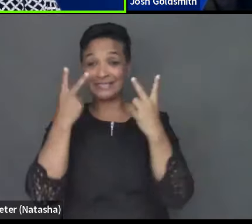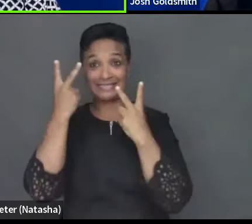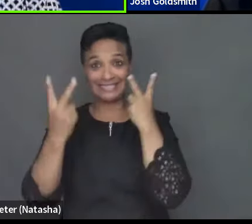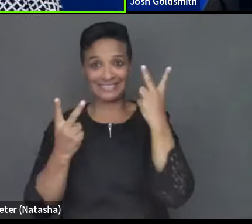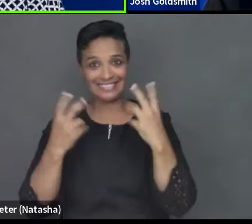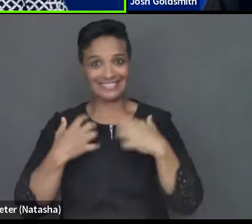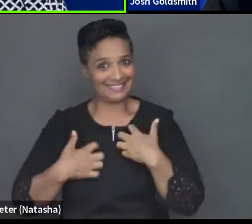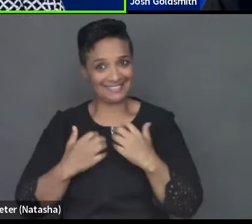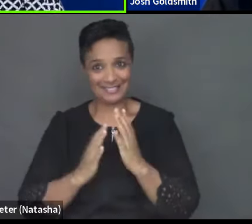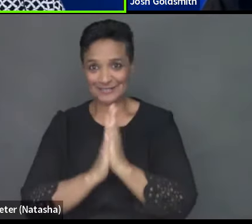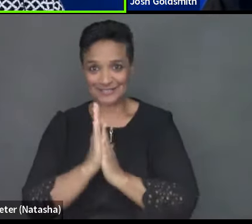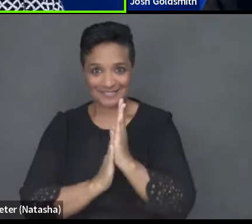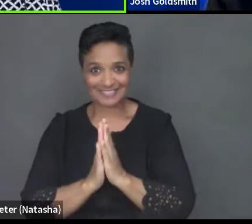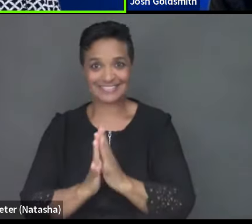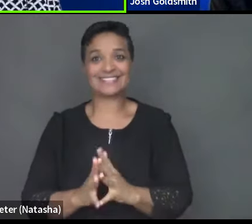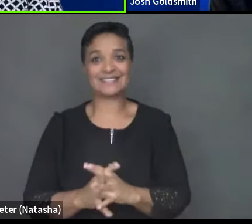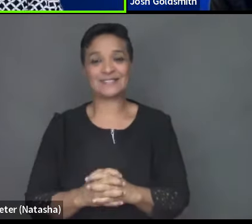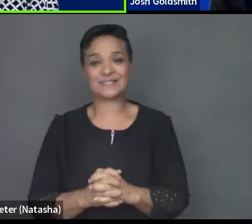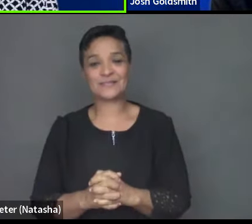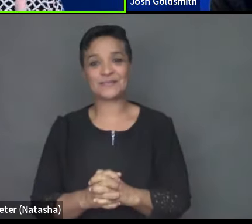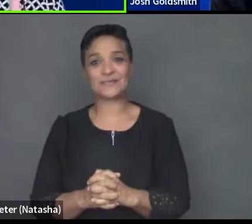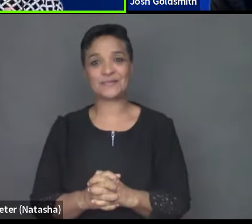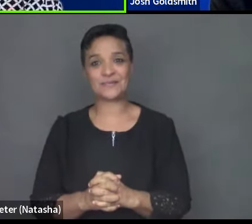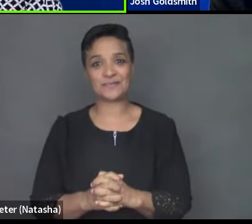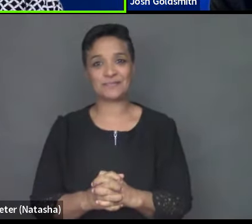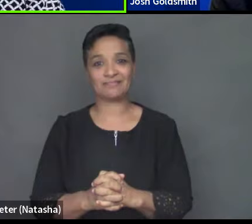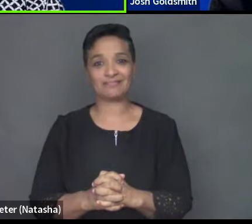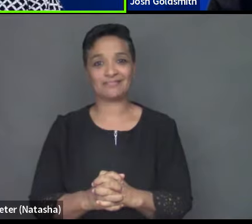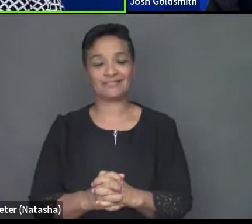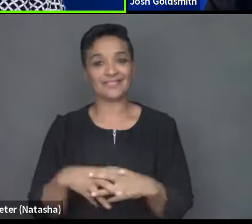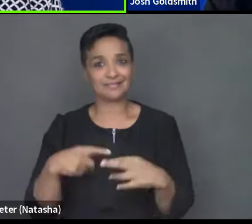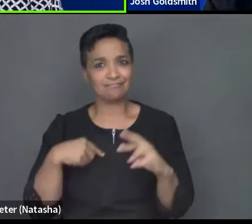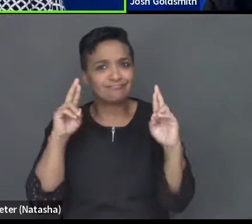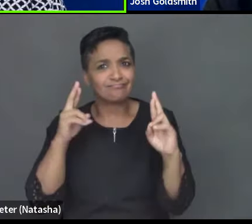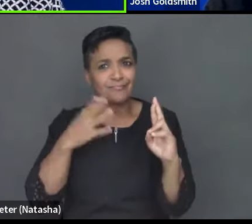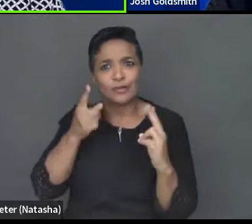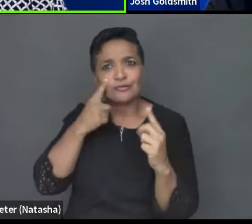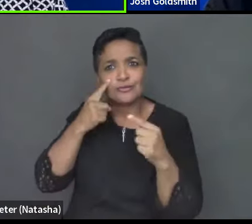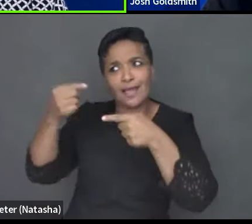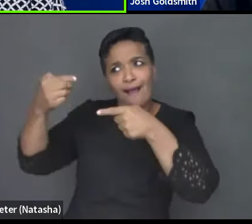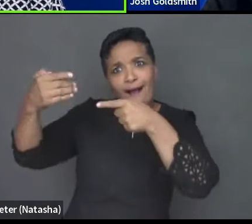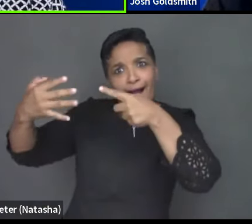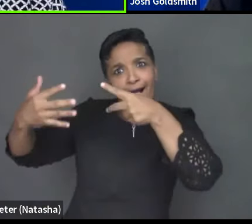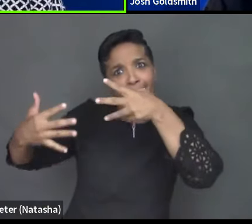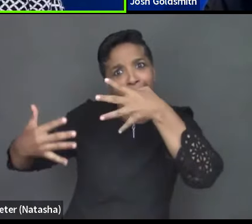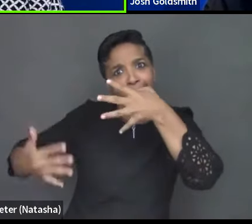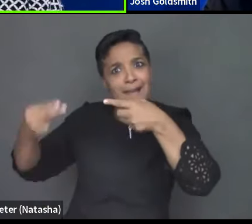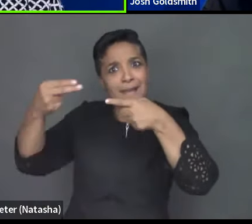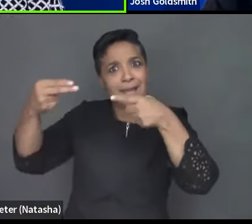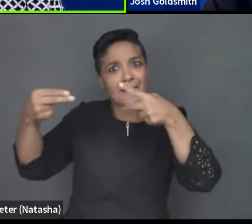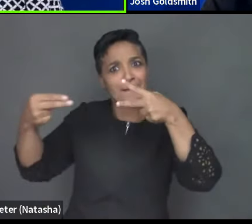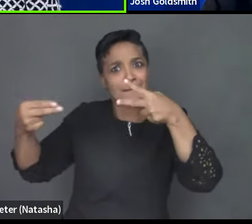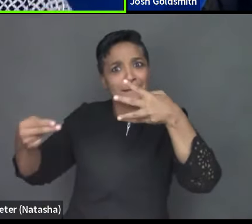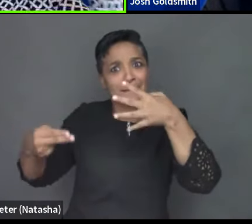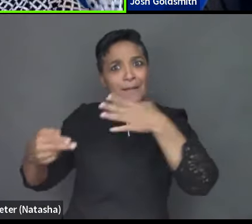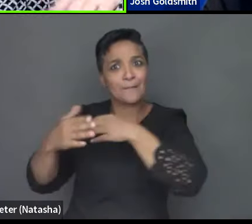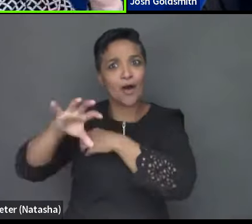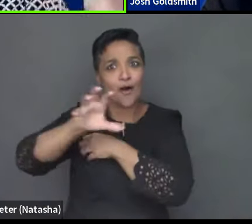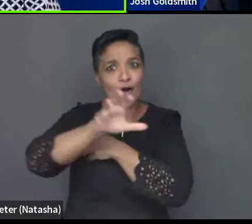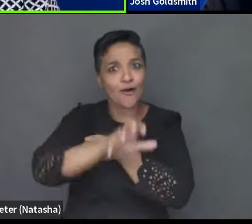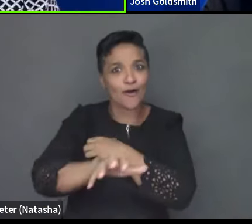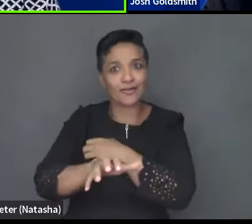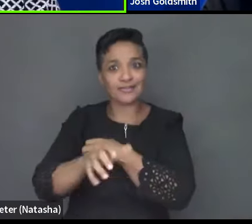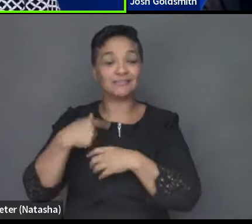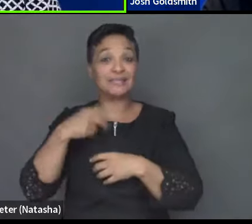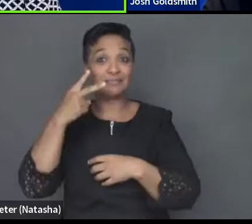exciting. Well, I wish I could keep an eye on the list. I just see the chat scrolling